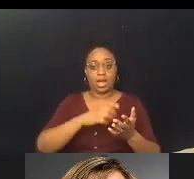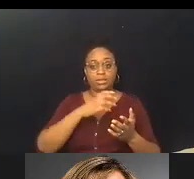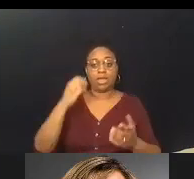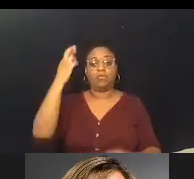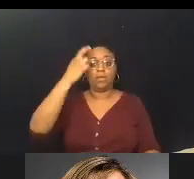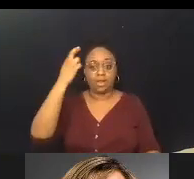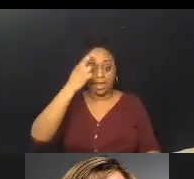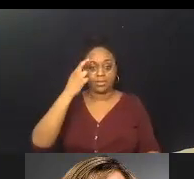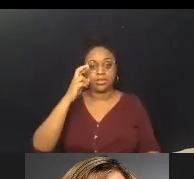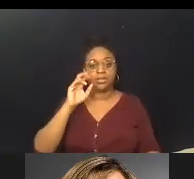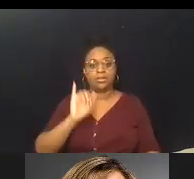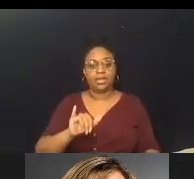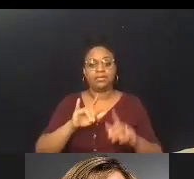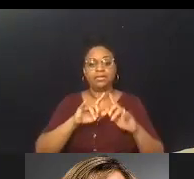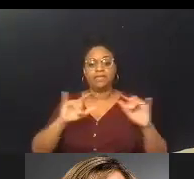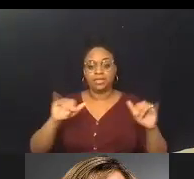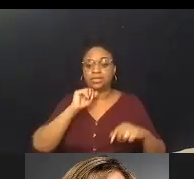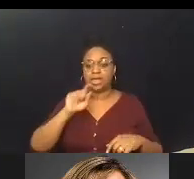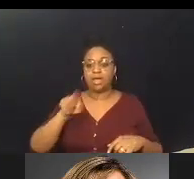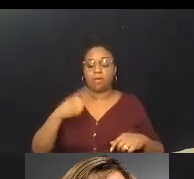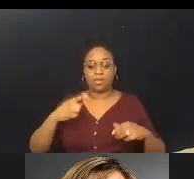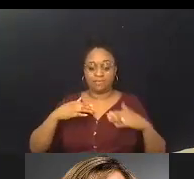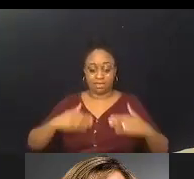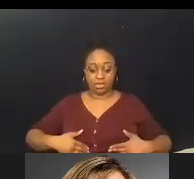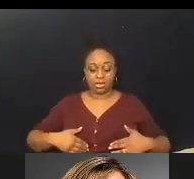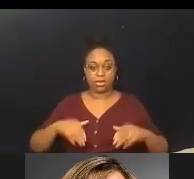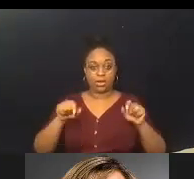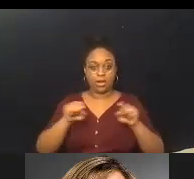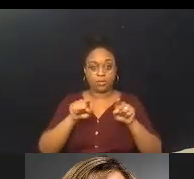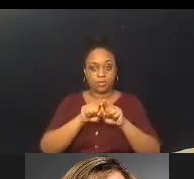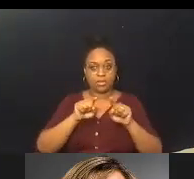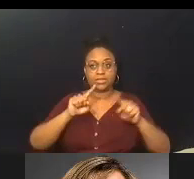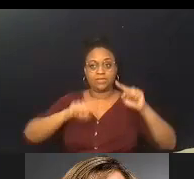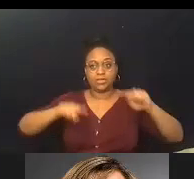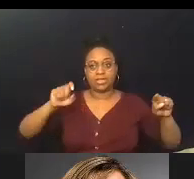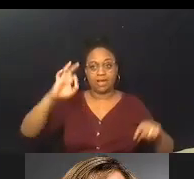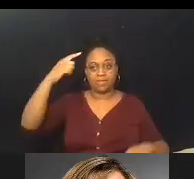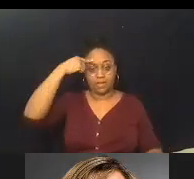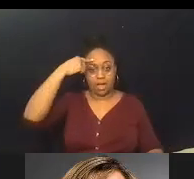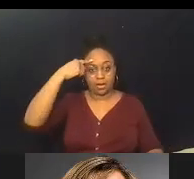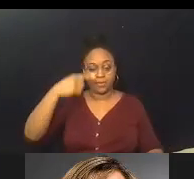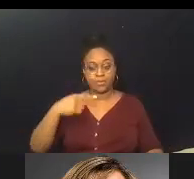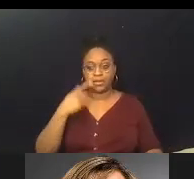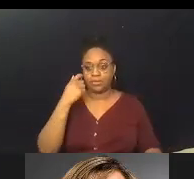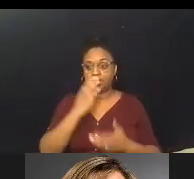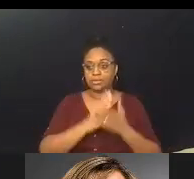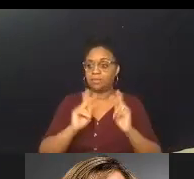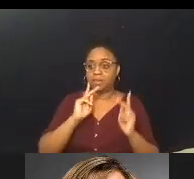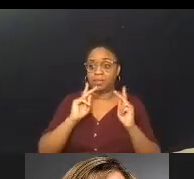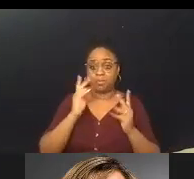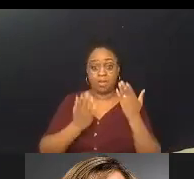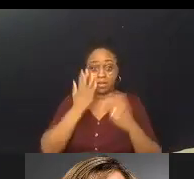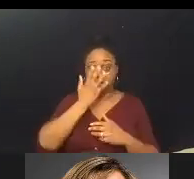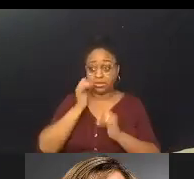thought amongst being around people who might look like me but think very